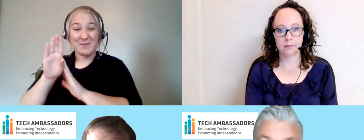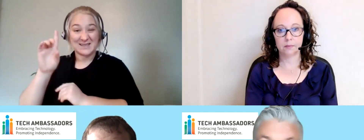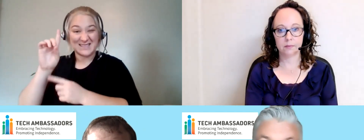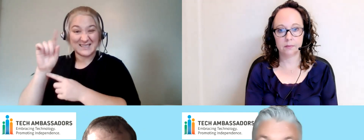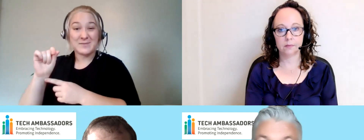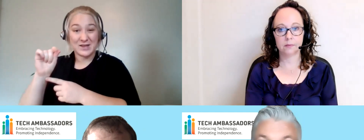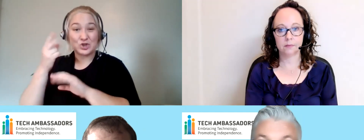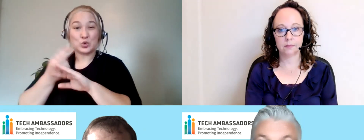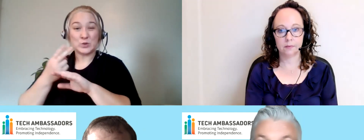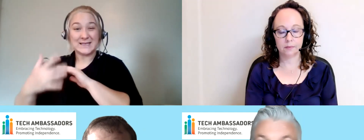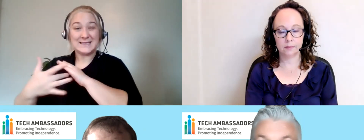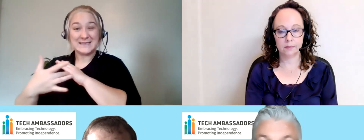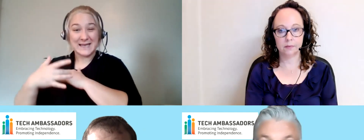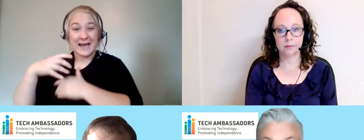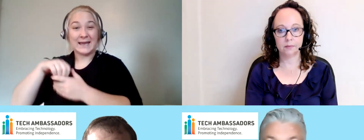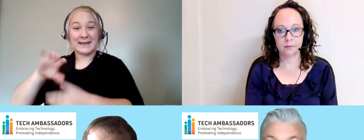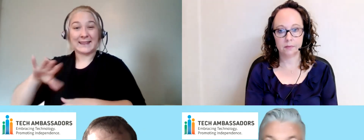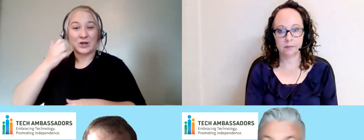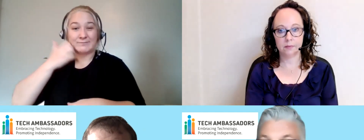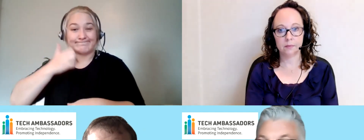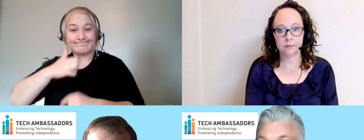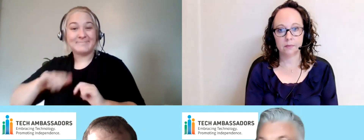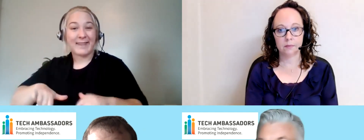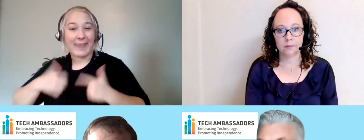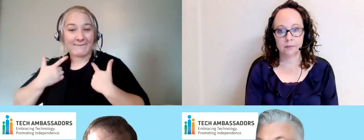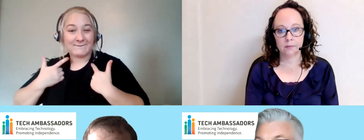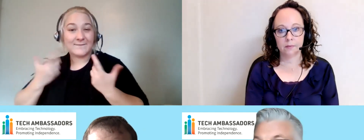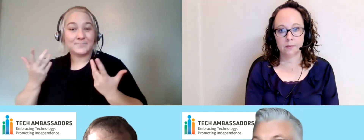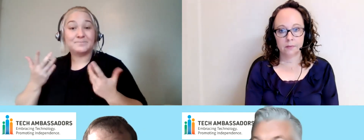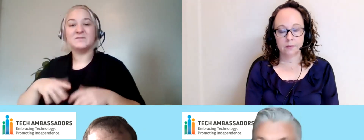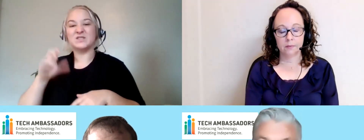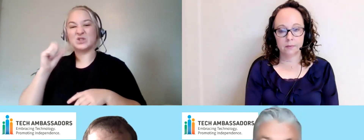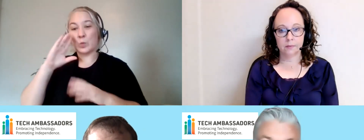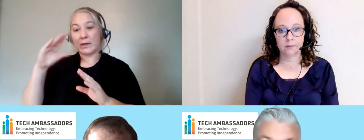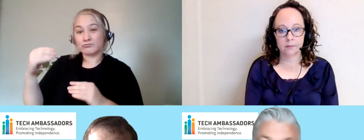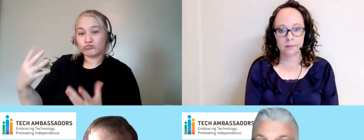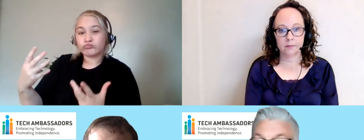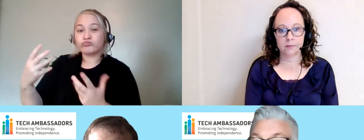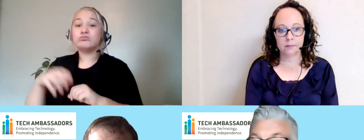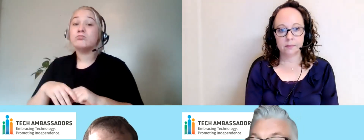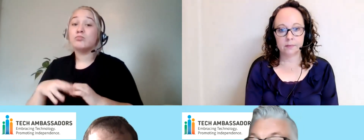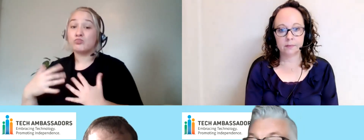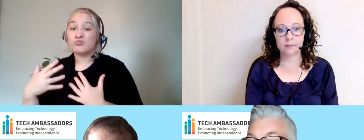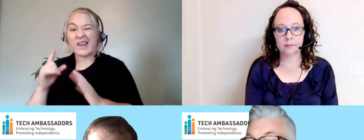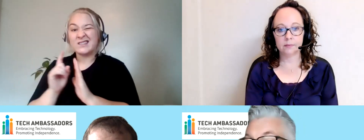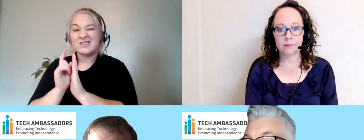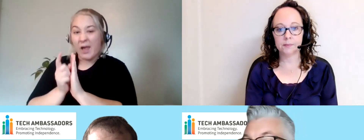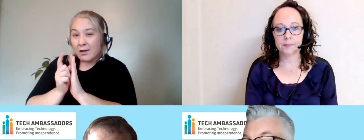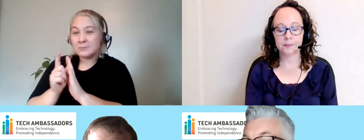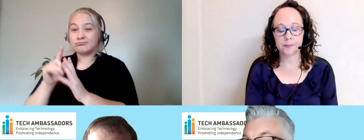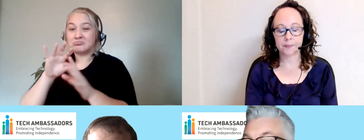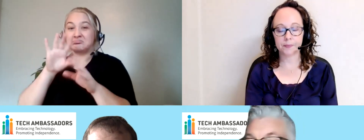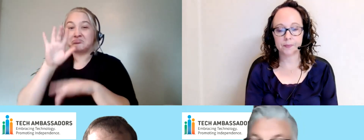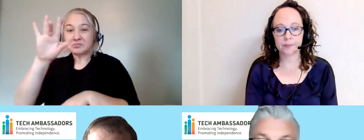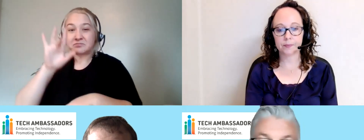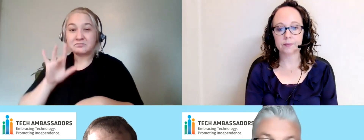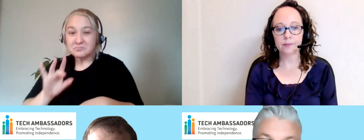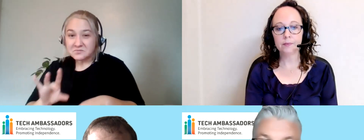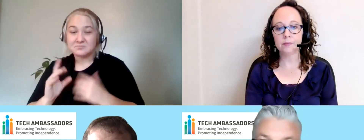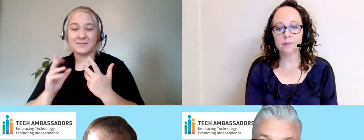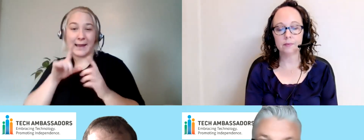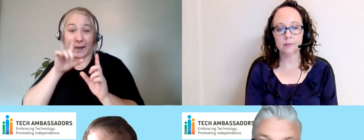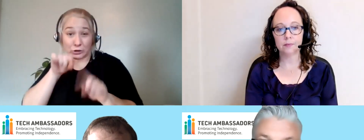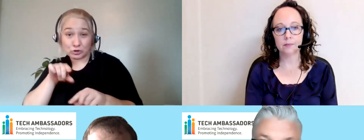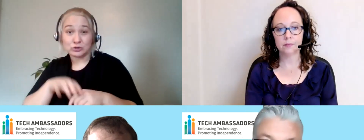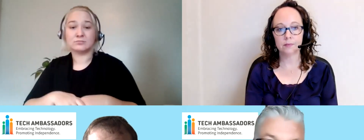are giving us your feedback on that. We'll give it just another second. And it looks like we have someone that